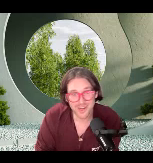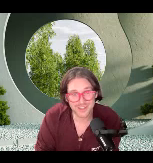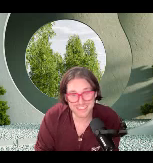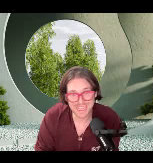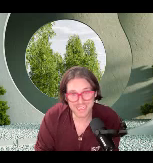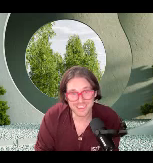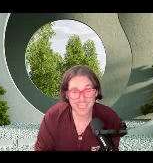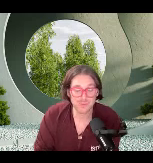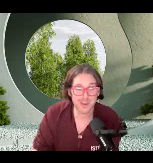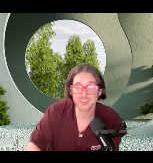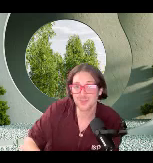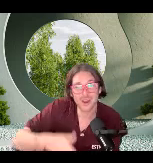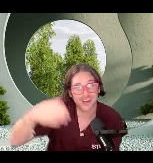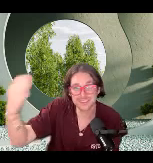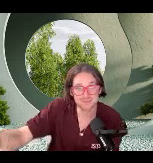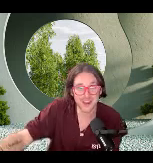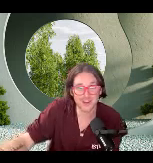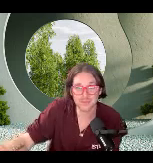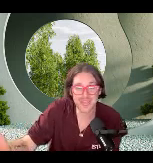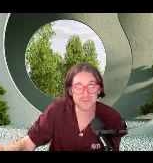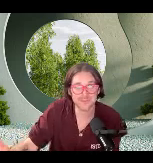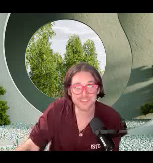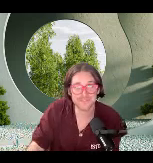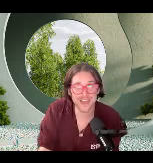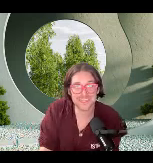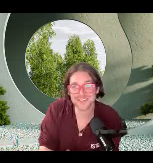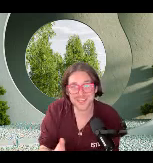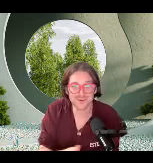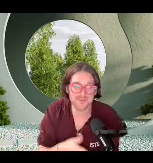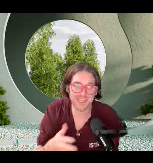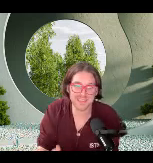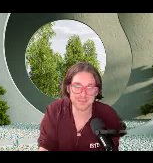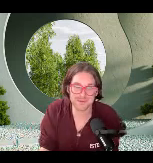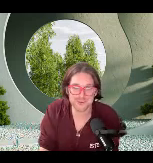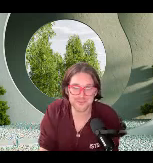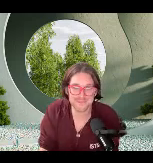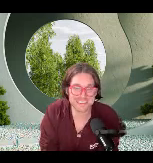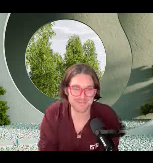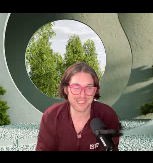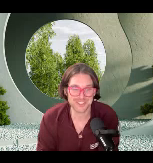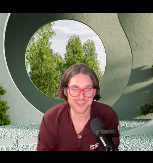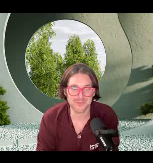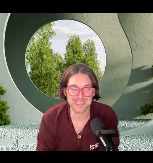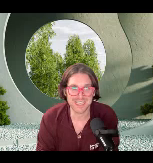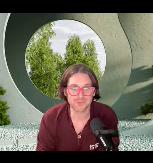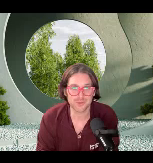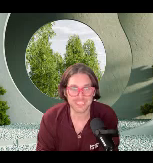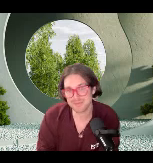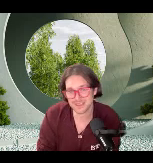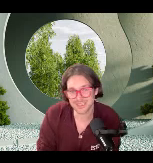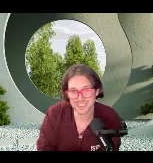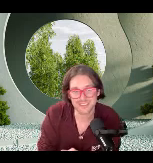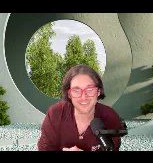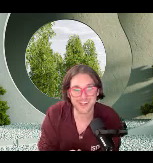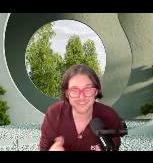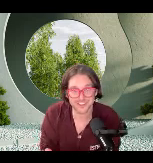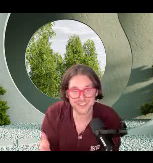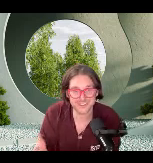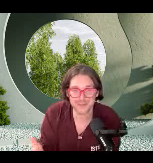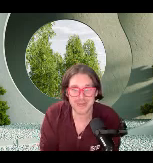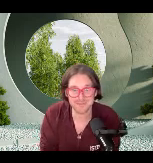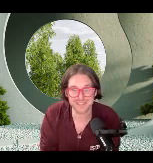Wherever you are today and wherever you are tomorrow, that's perfectly fine, as long as we're making some improvement to make sure that we can really meet the needs